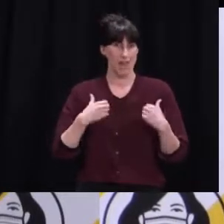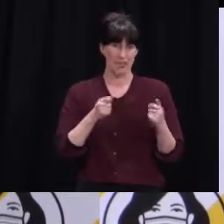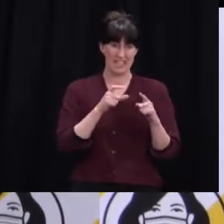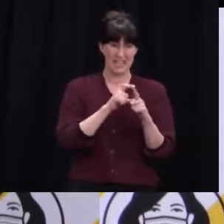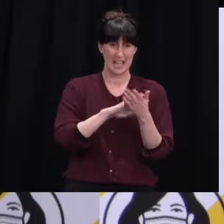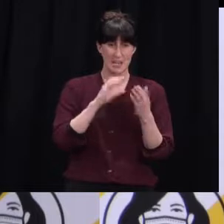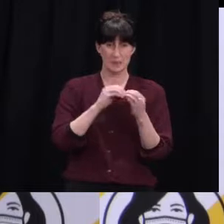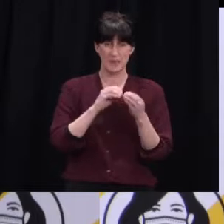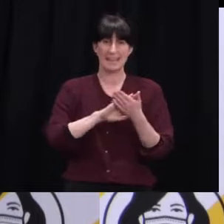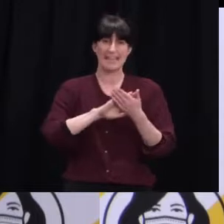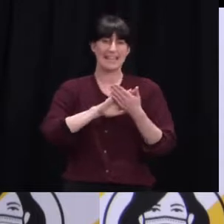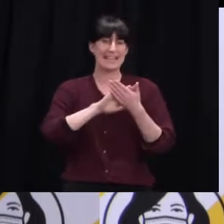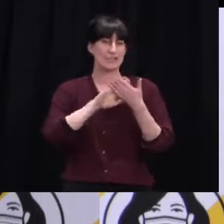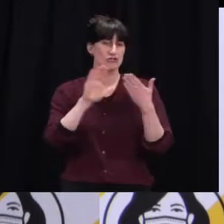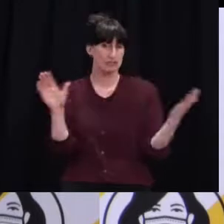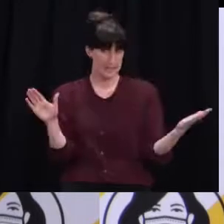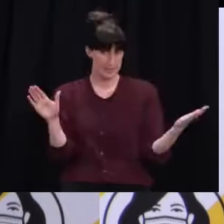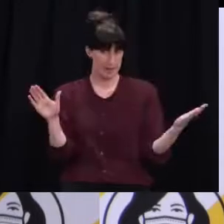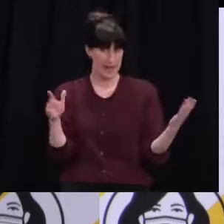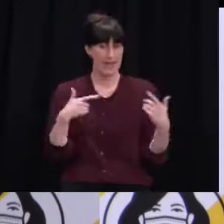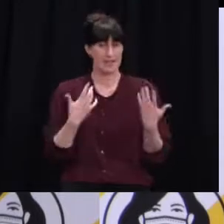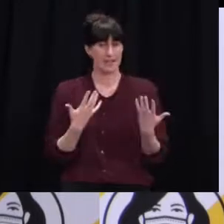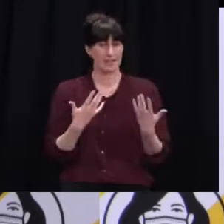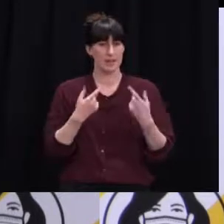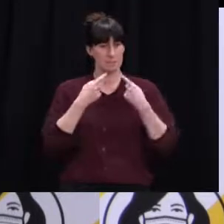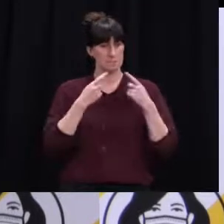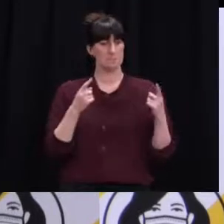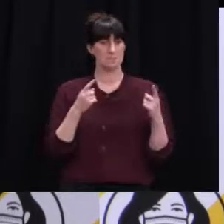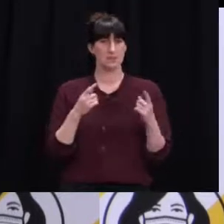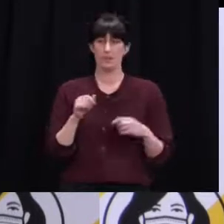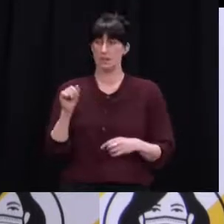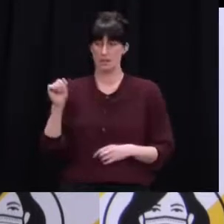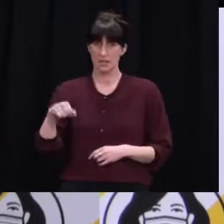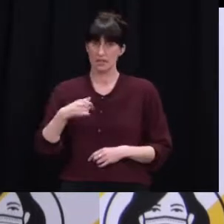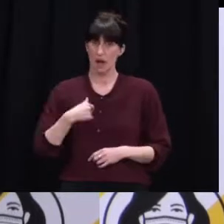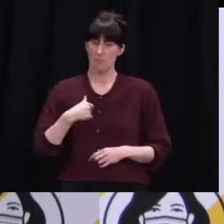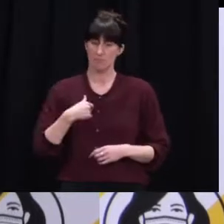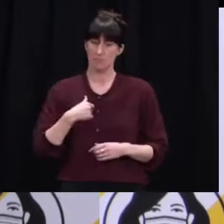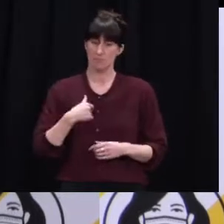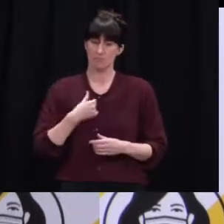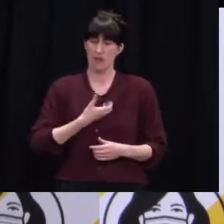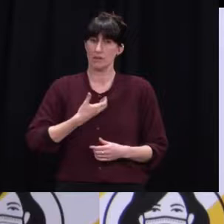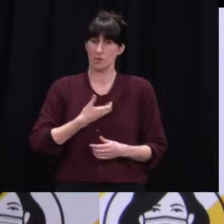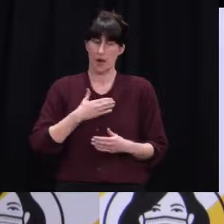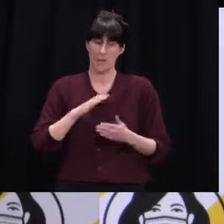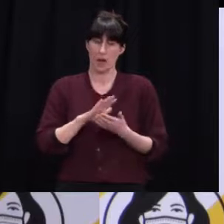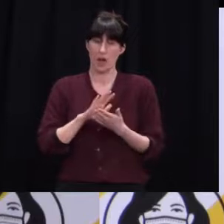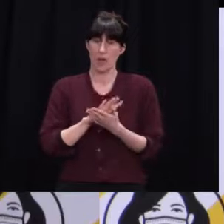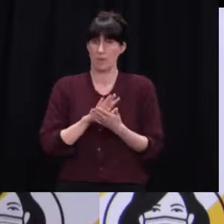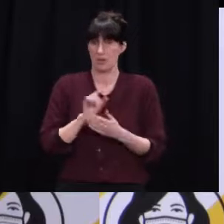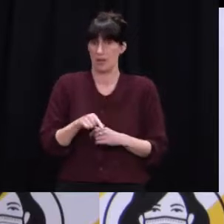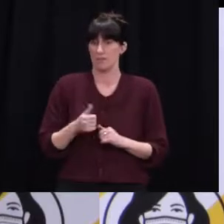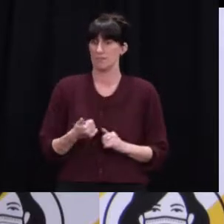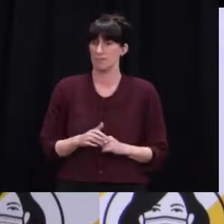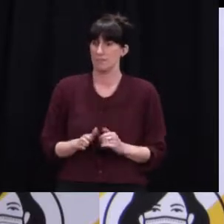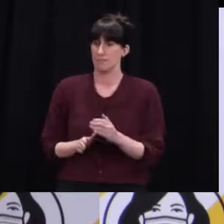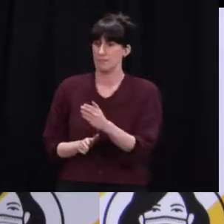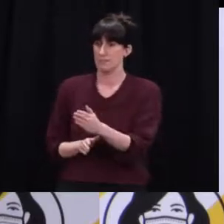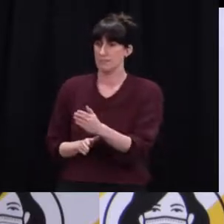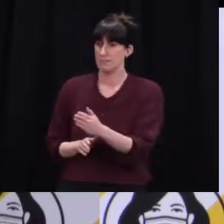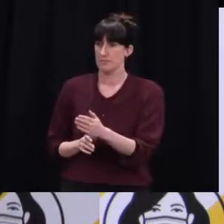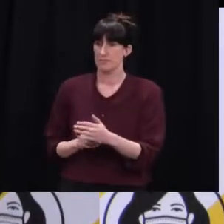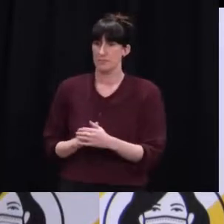you were not alerted, given the amount of discussions, reviews, investigations over this case? Yes, I am comfortable